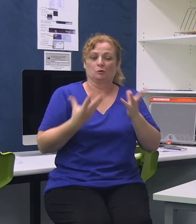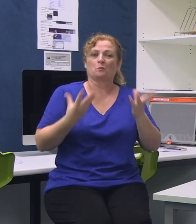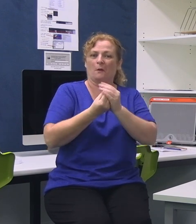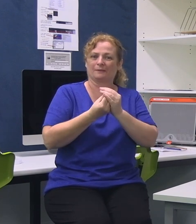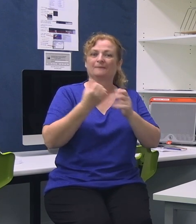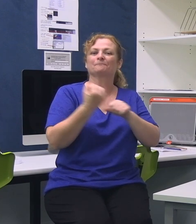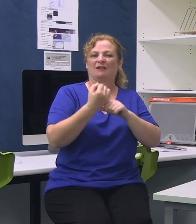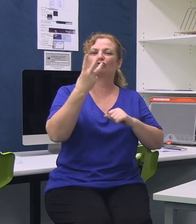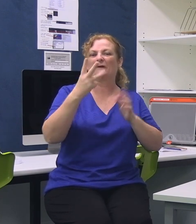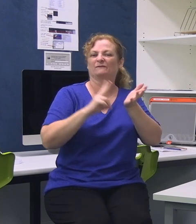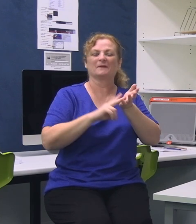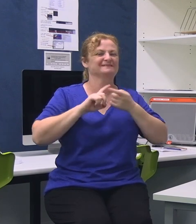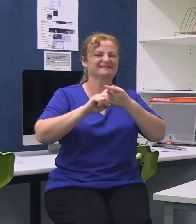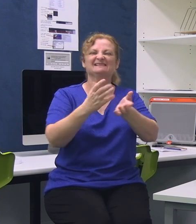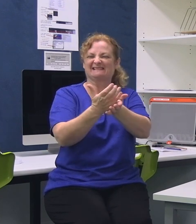safe.